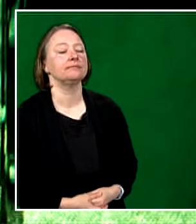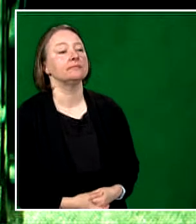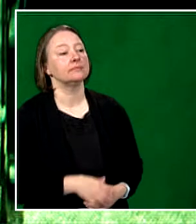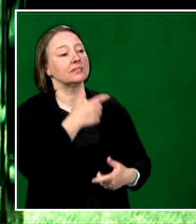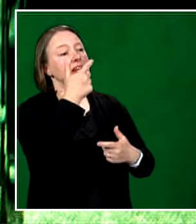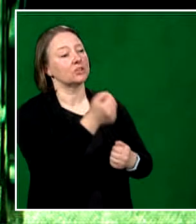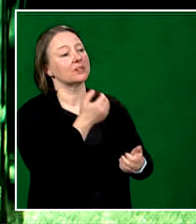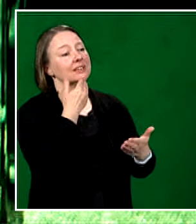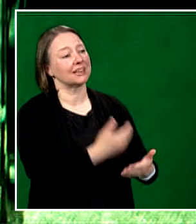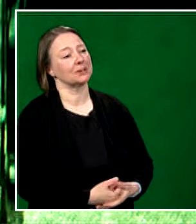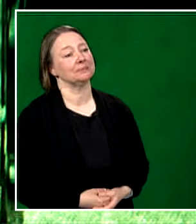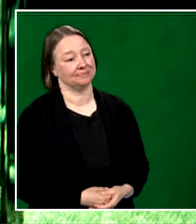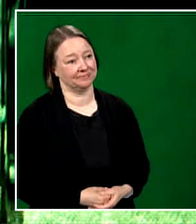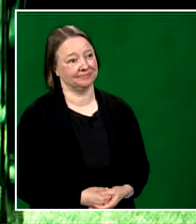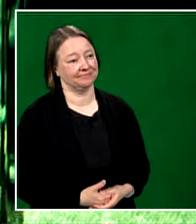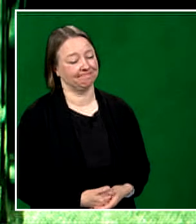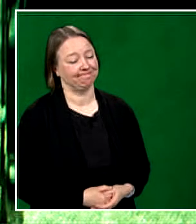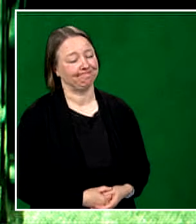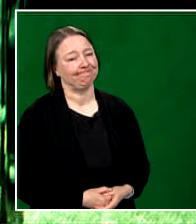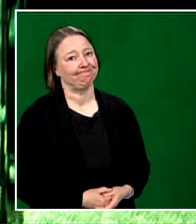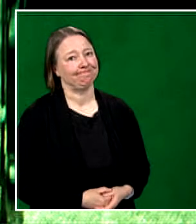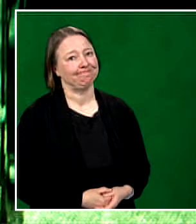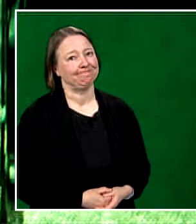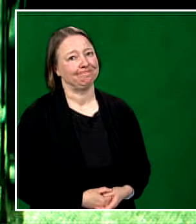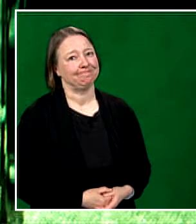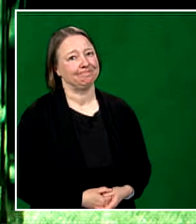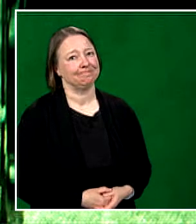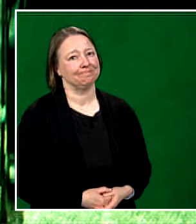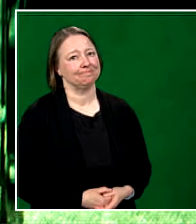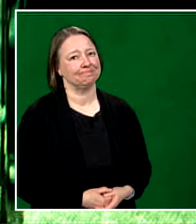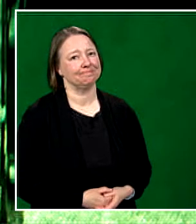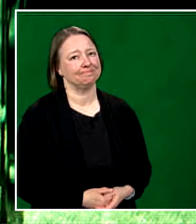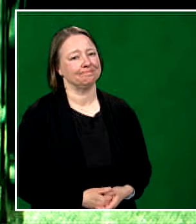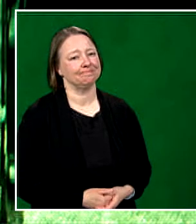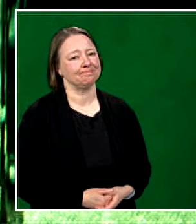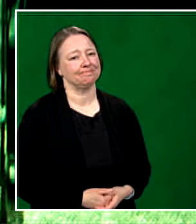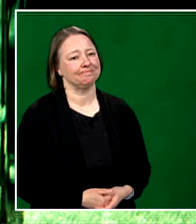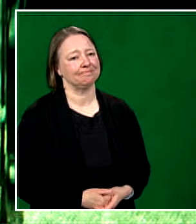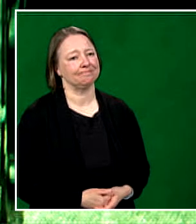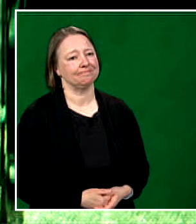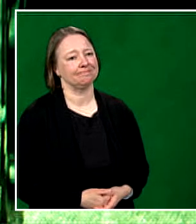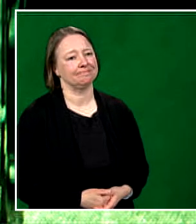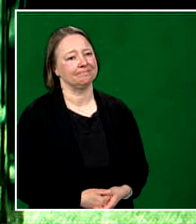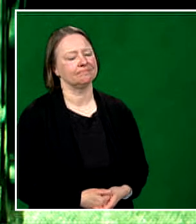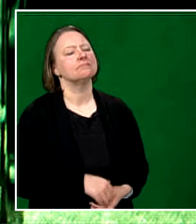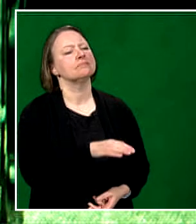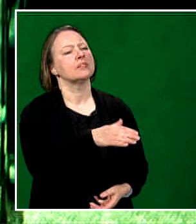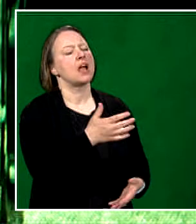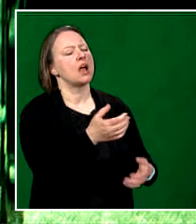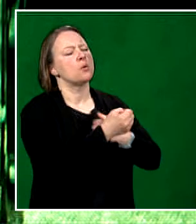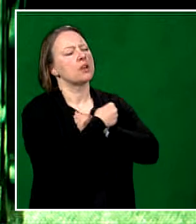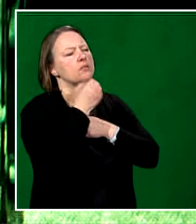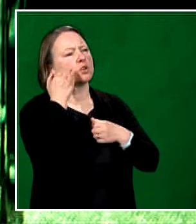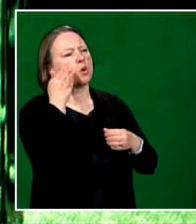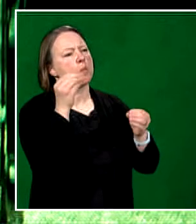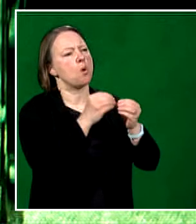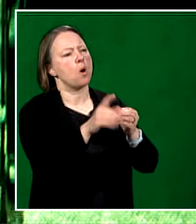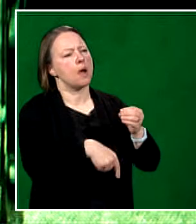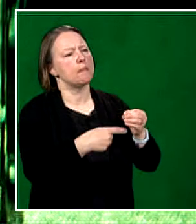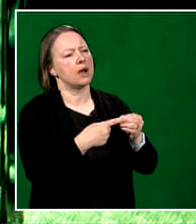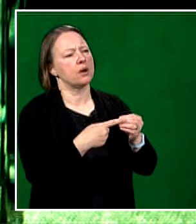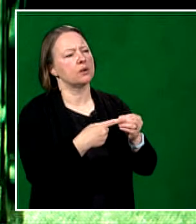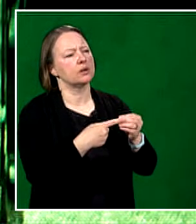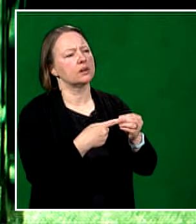Interesting, thank you. Yeah. I would love to know more about